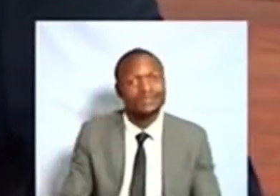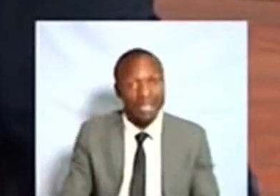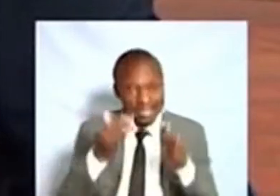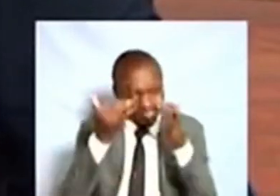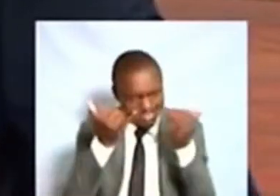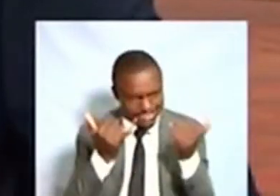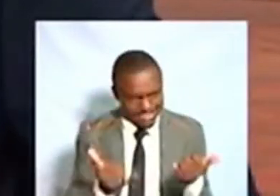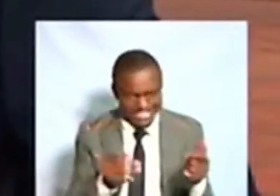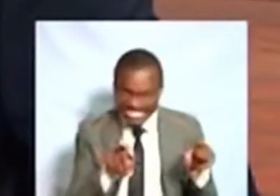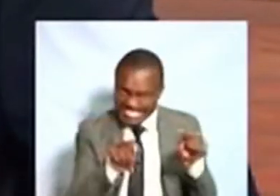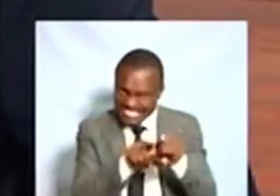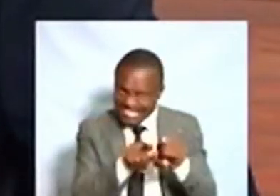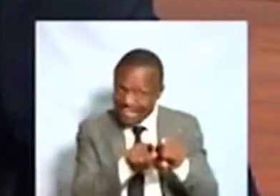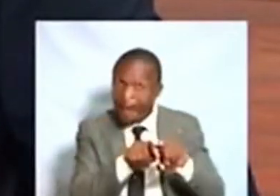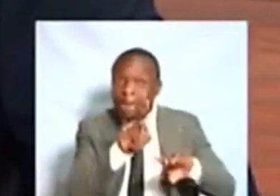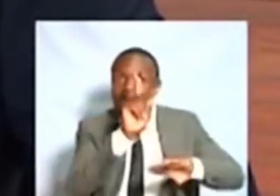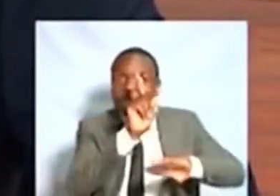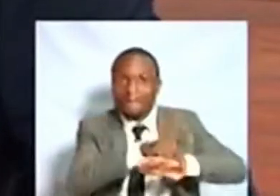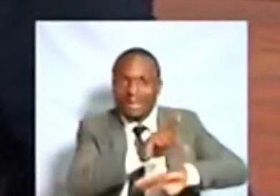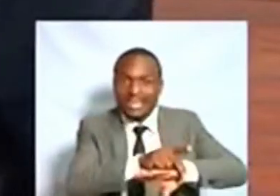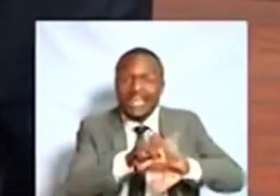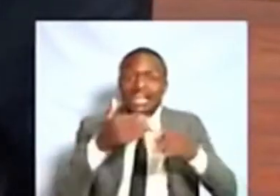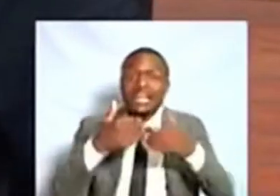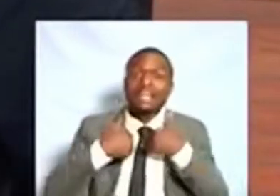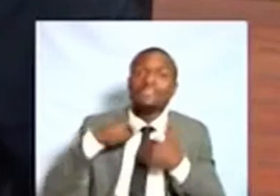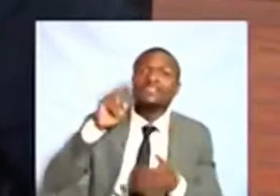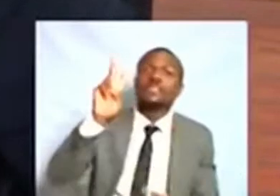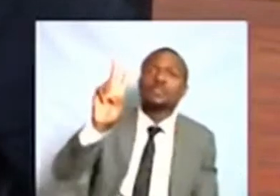Now, this same project has